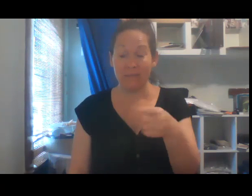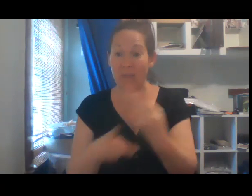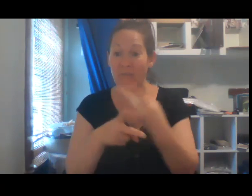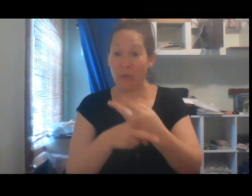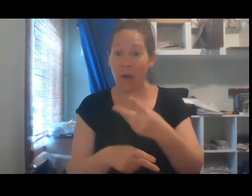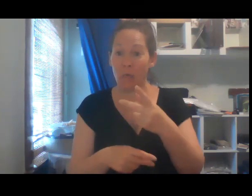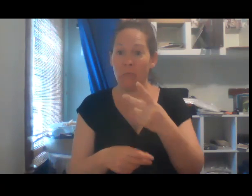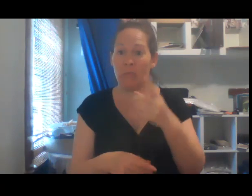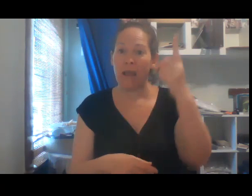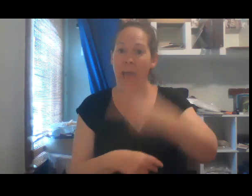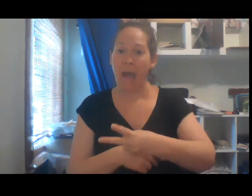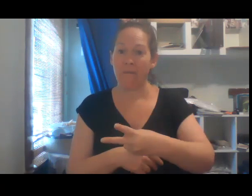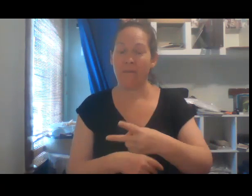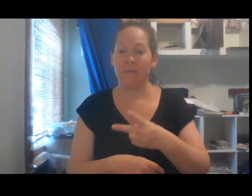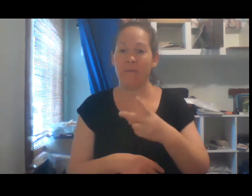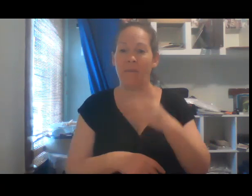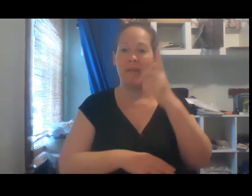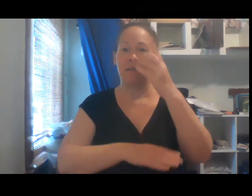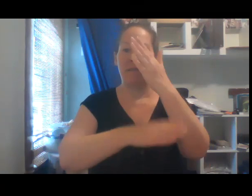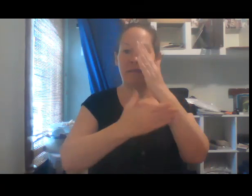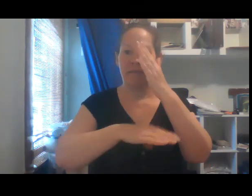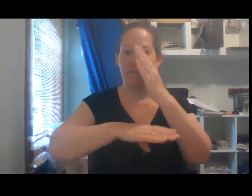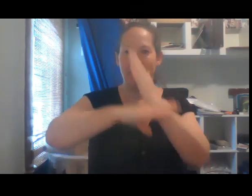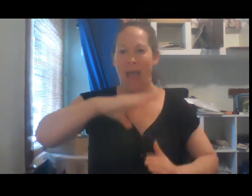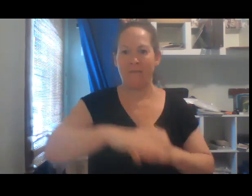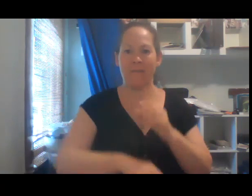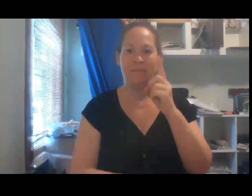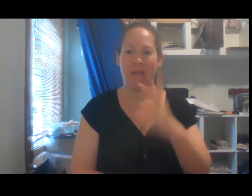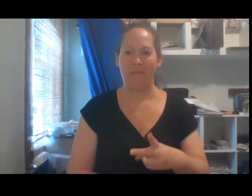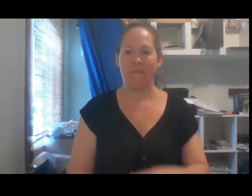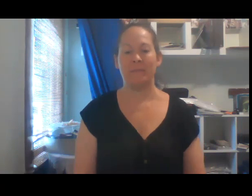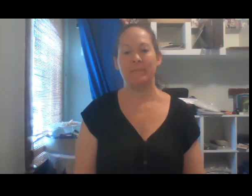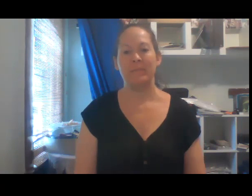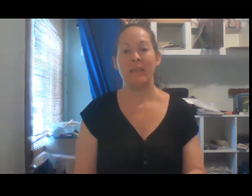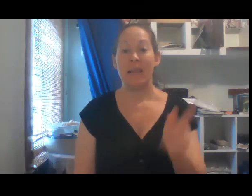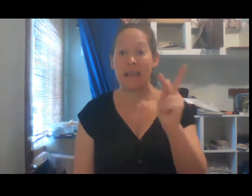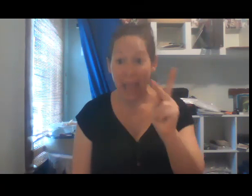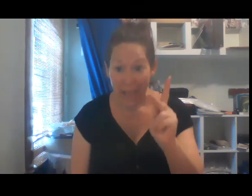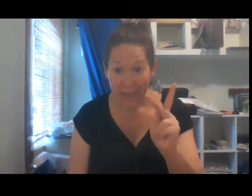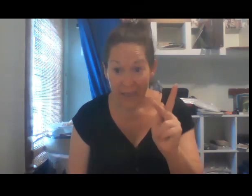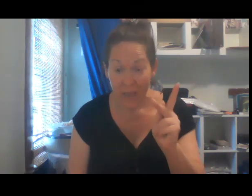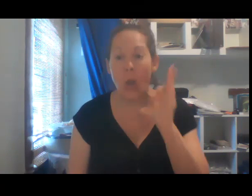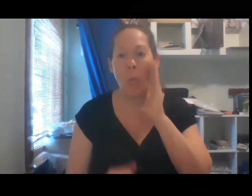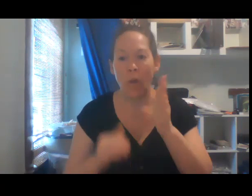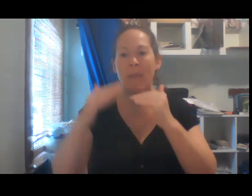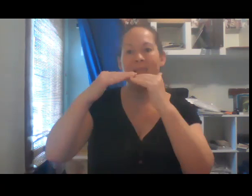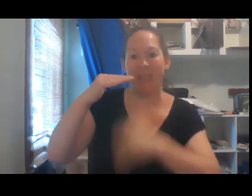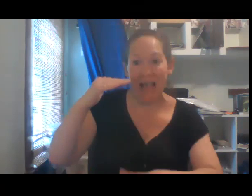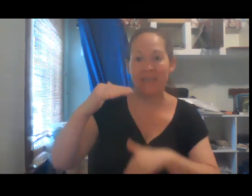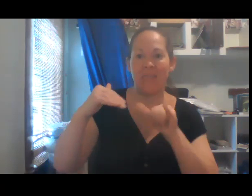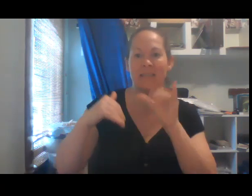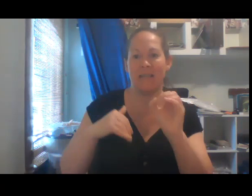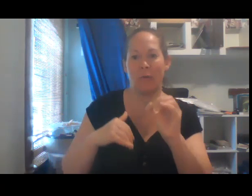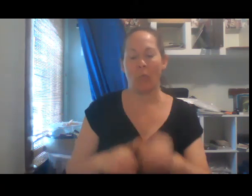half for me. Well, for me, what I need to know is K is going to be less than 0 in this case, for it to be decay. Now, I'm not